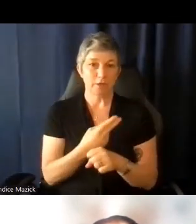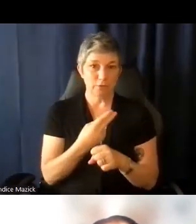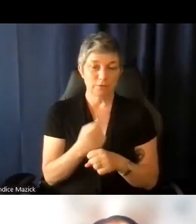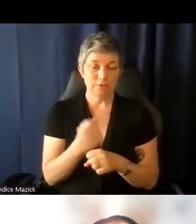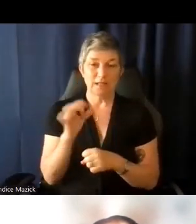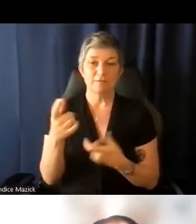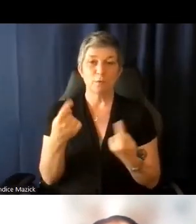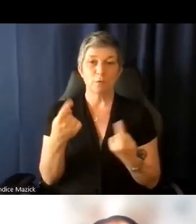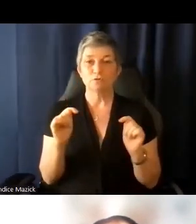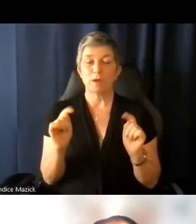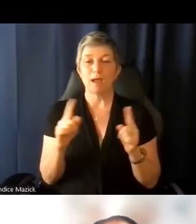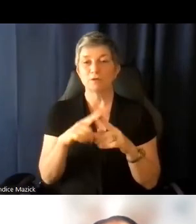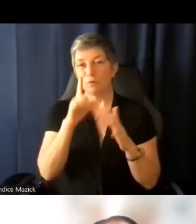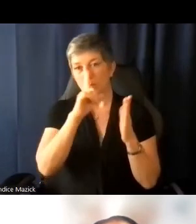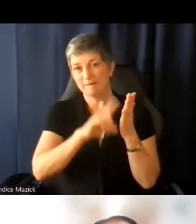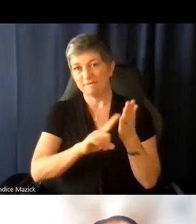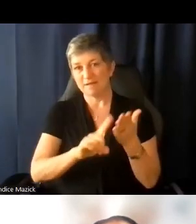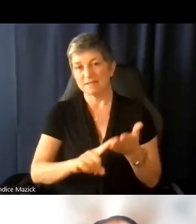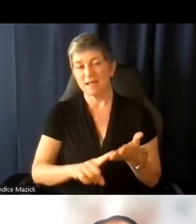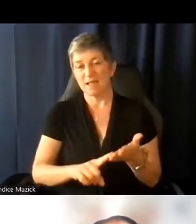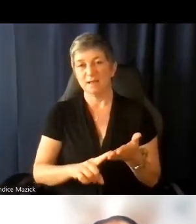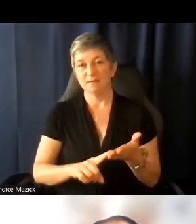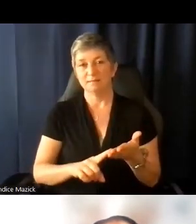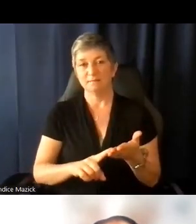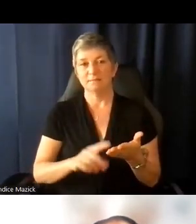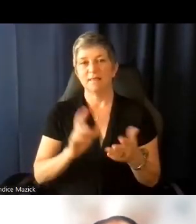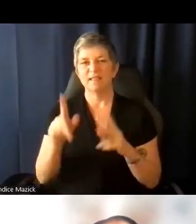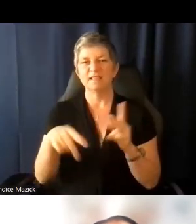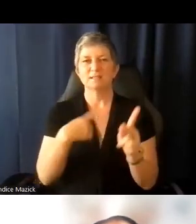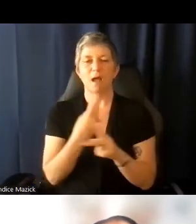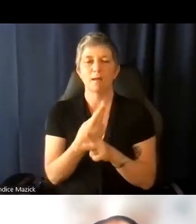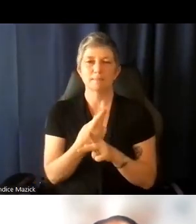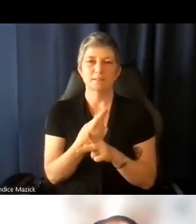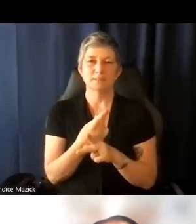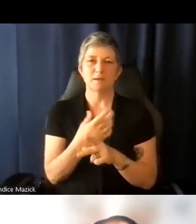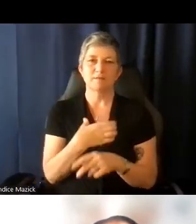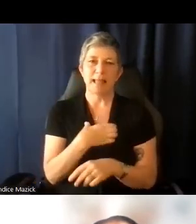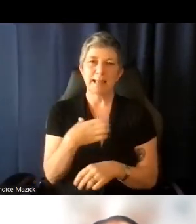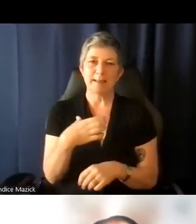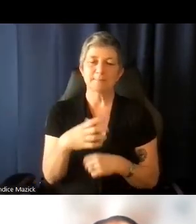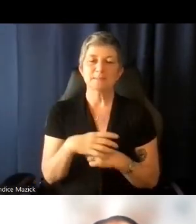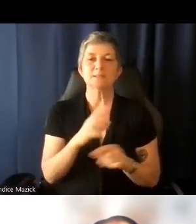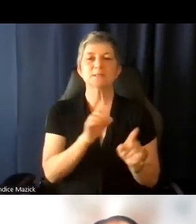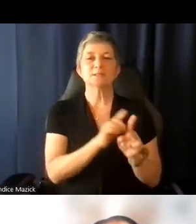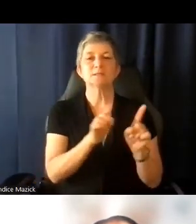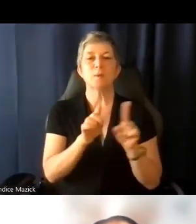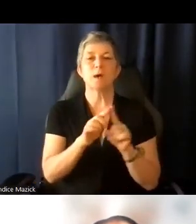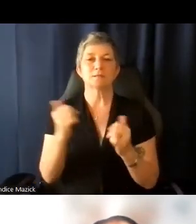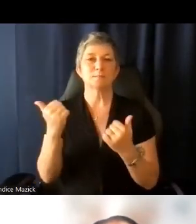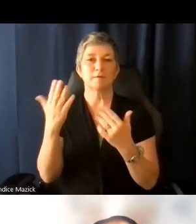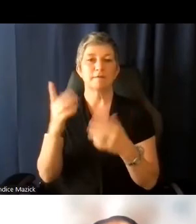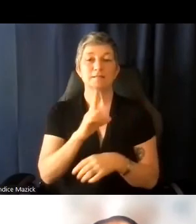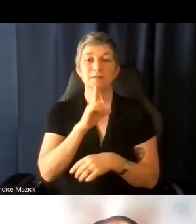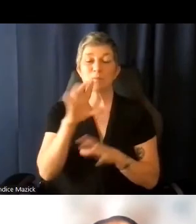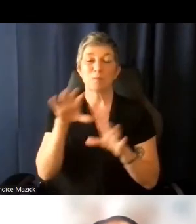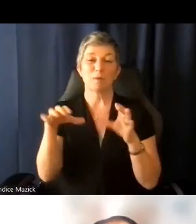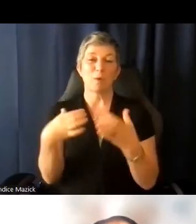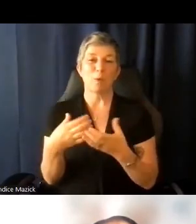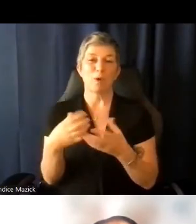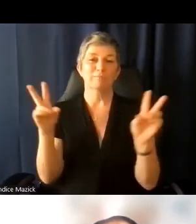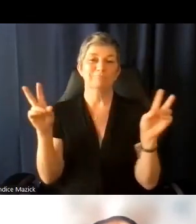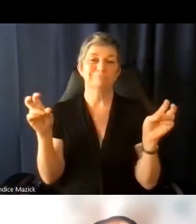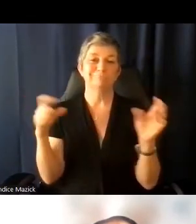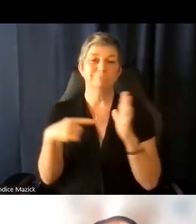trying to investigate these types of claims, as well as provide some real world examples.